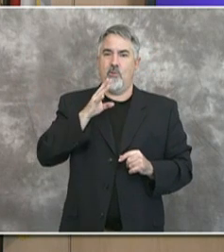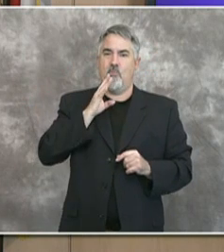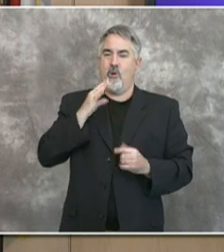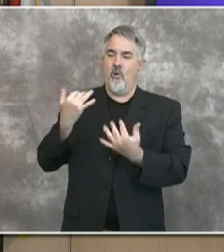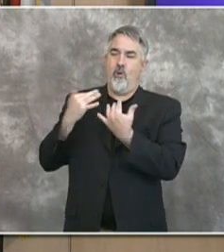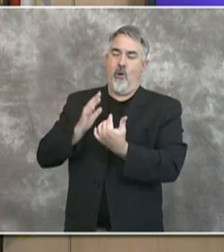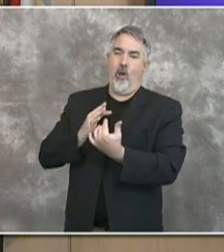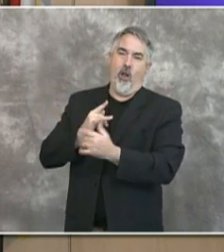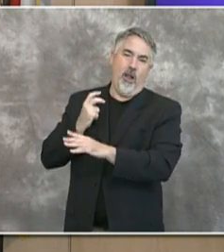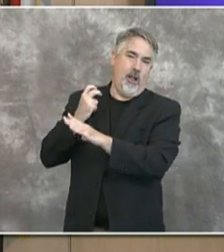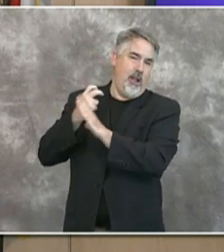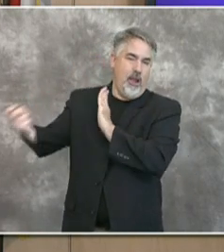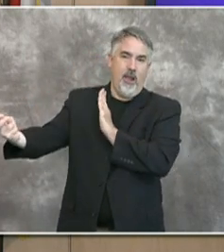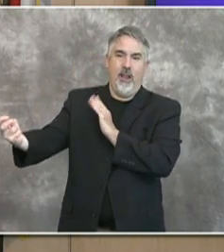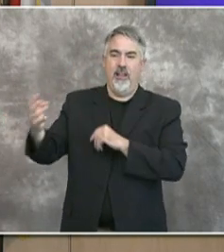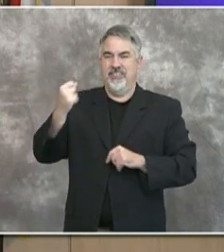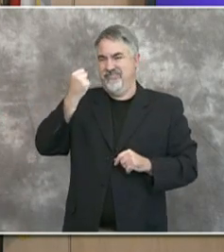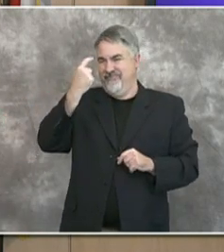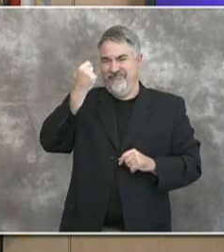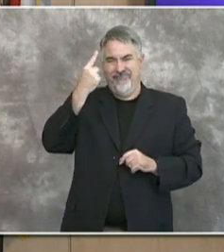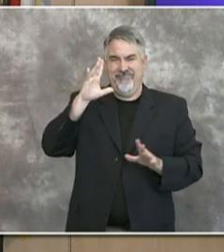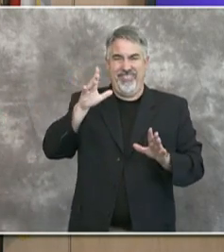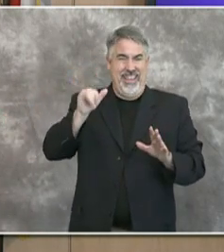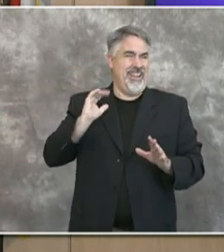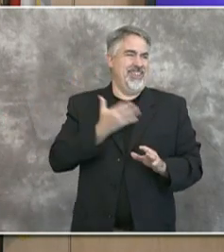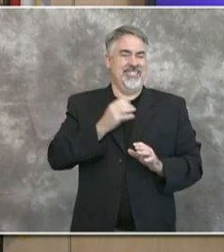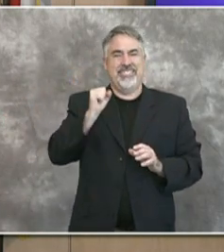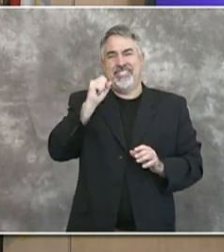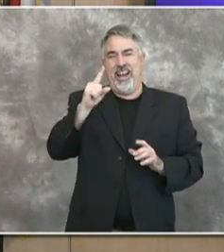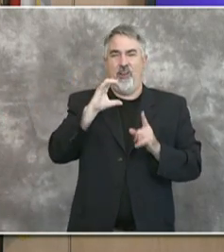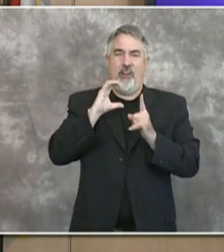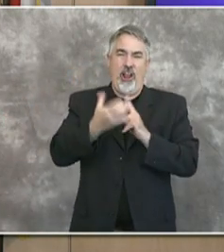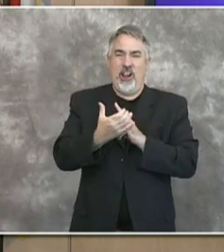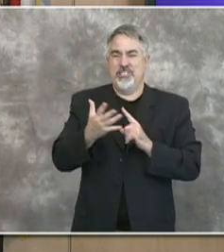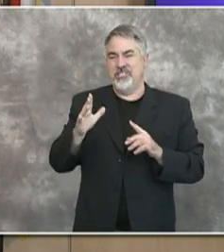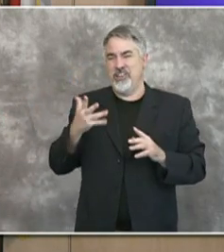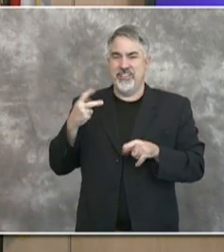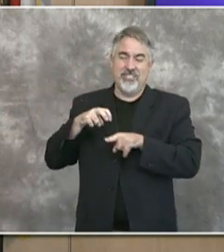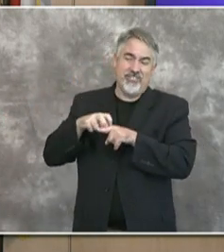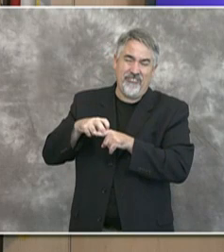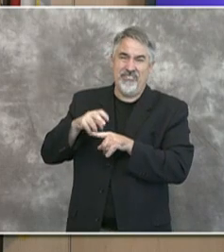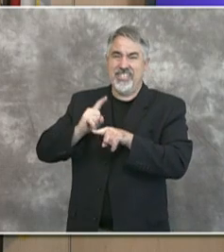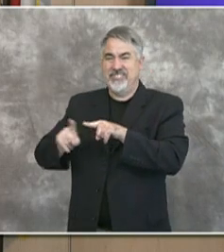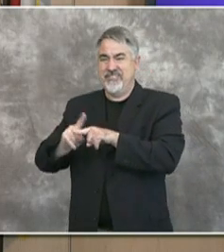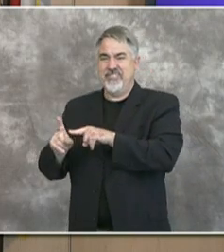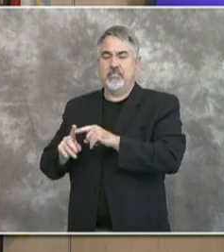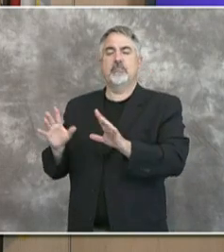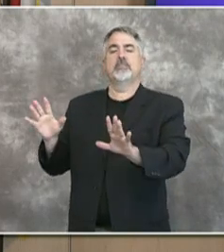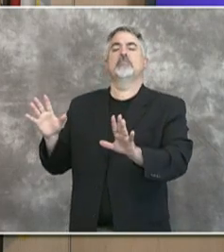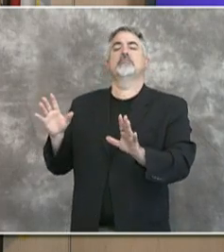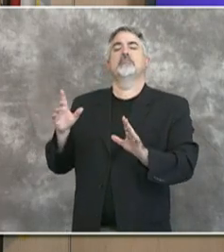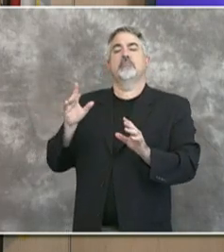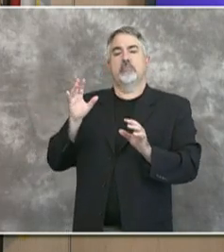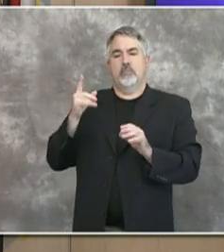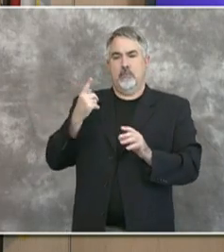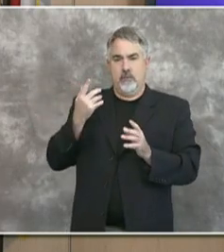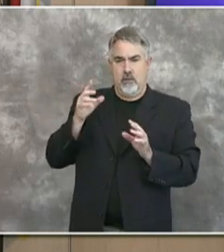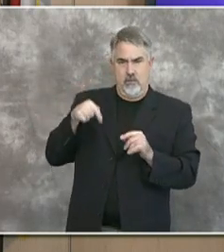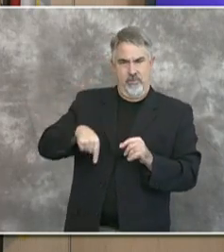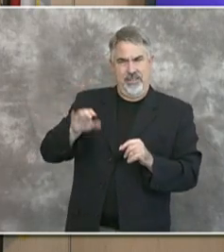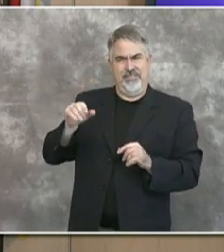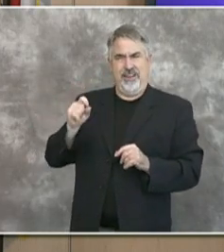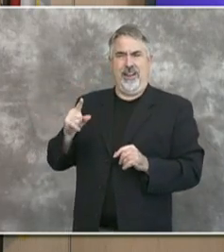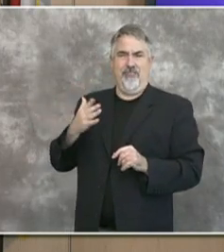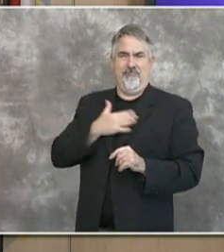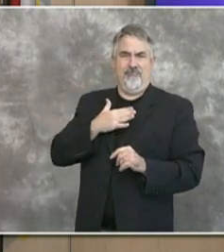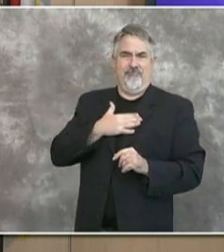our society, to our way of life. It's where we swim, surf, and recreate. The ocean is a symbol of who we are as San Diegans, and it